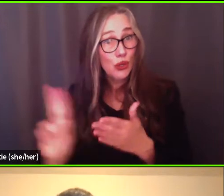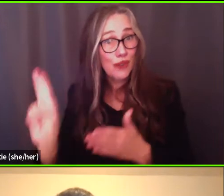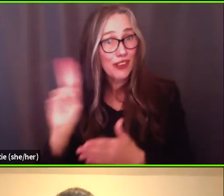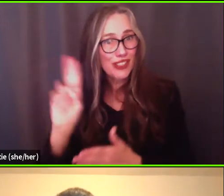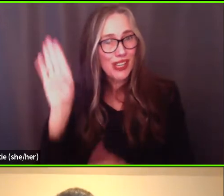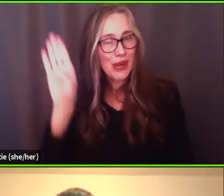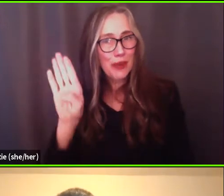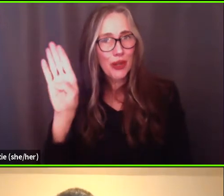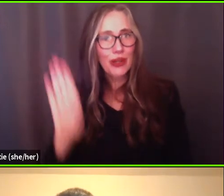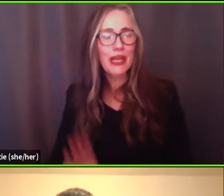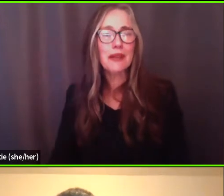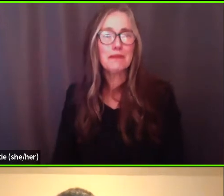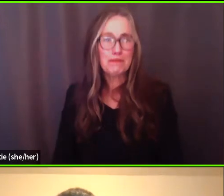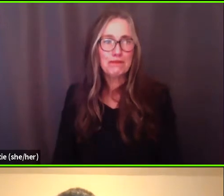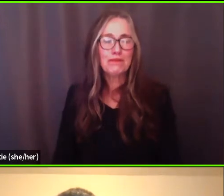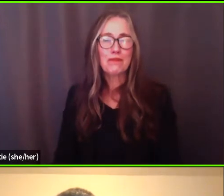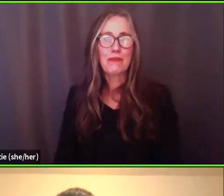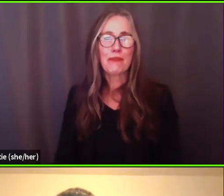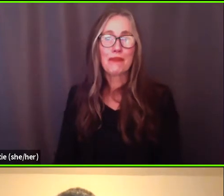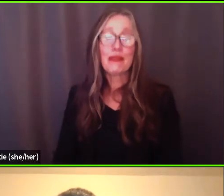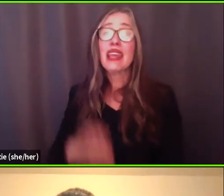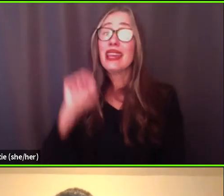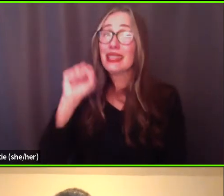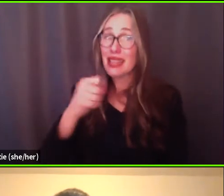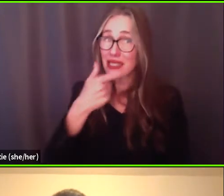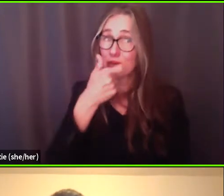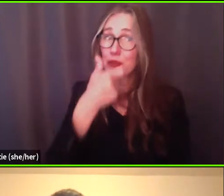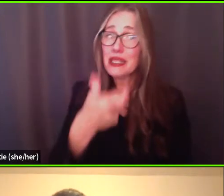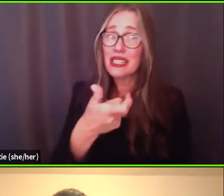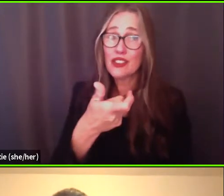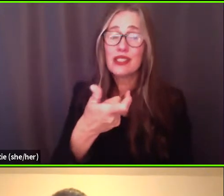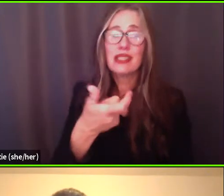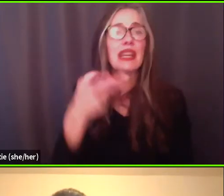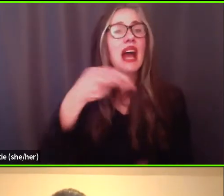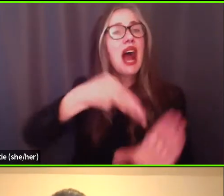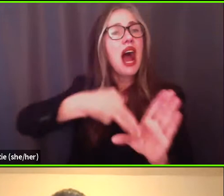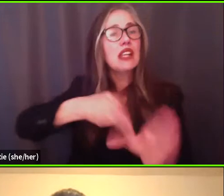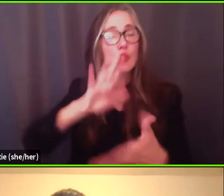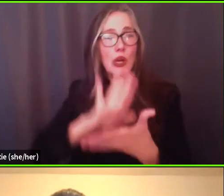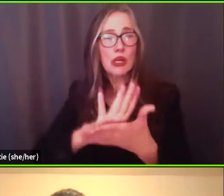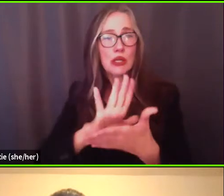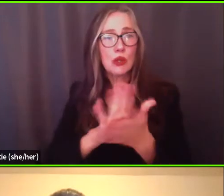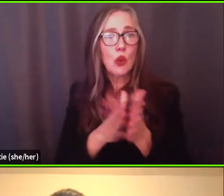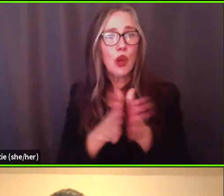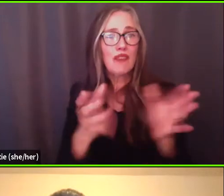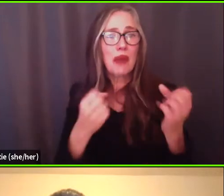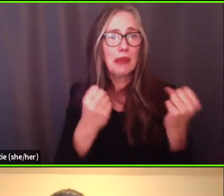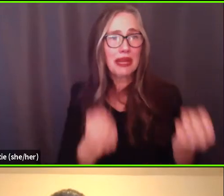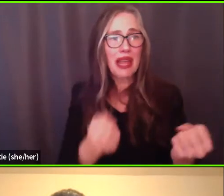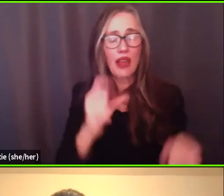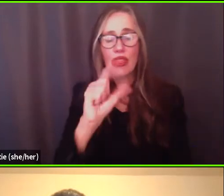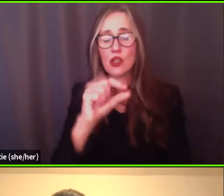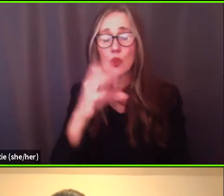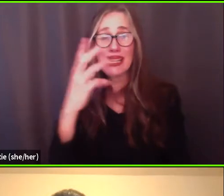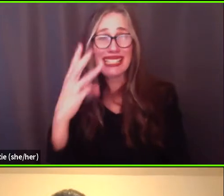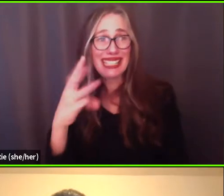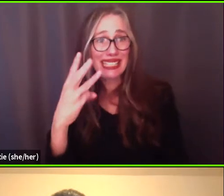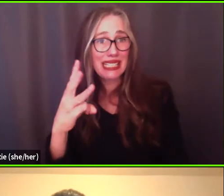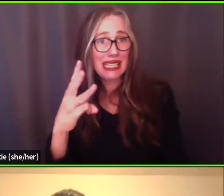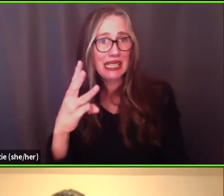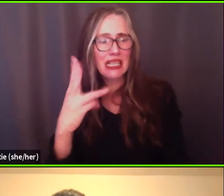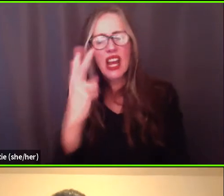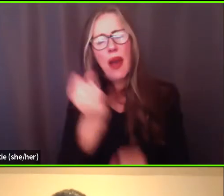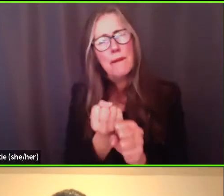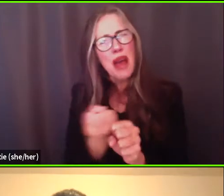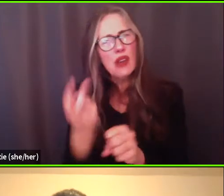so i joined the school of public health in 2016 um and then around believe around 2018 um the faculty were